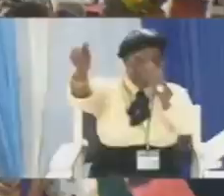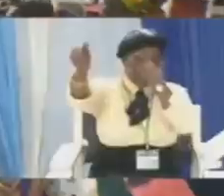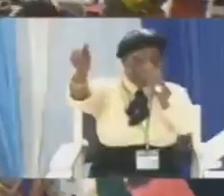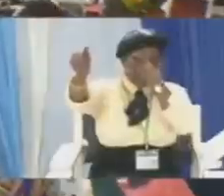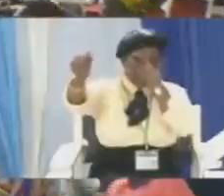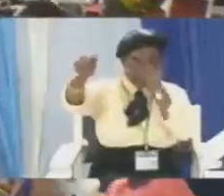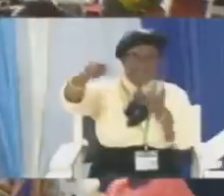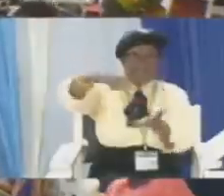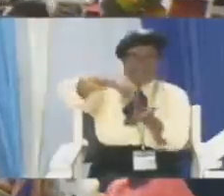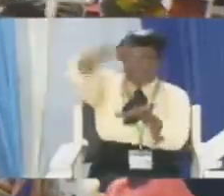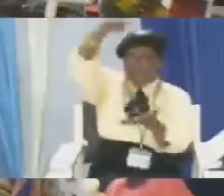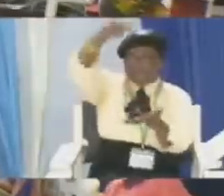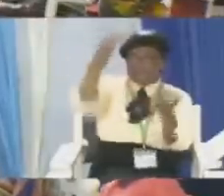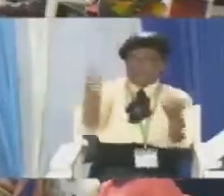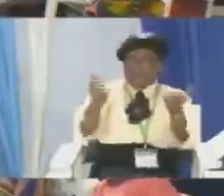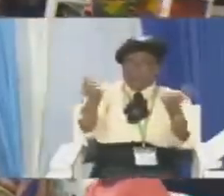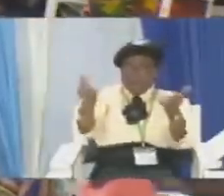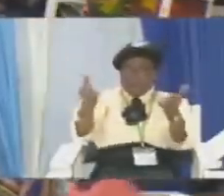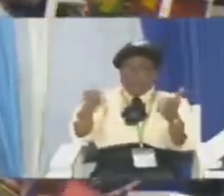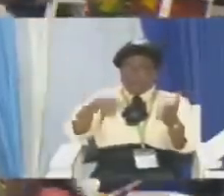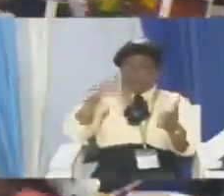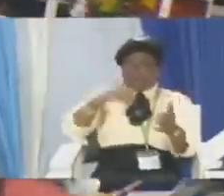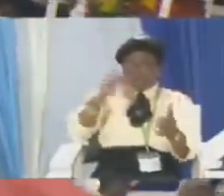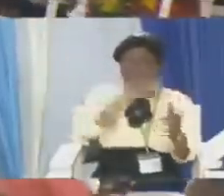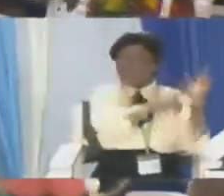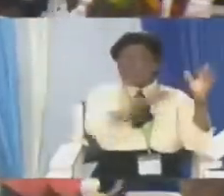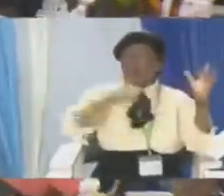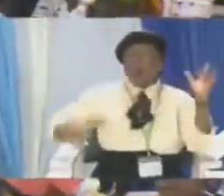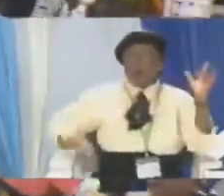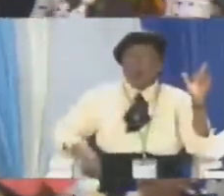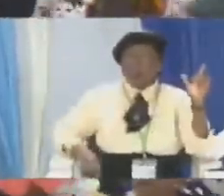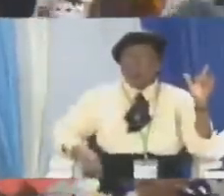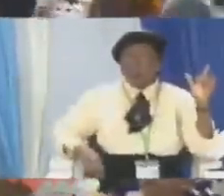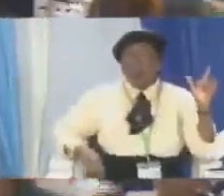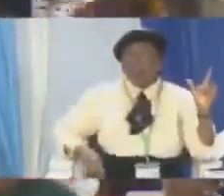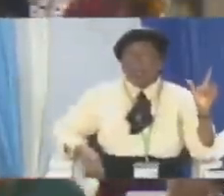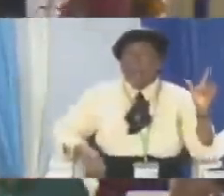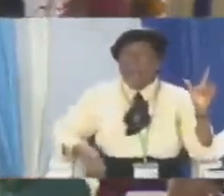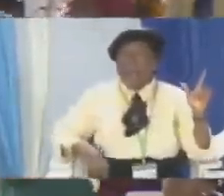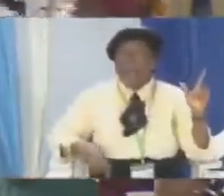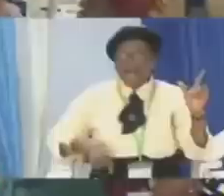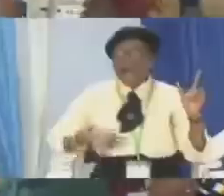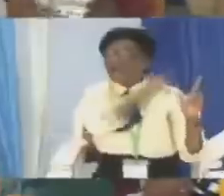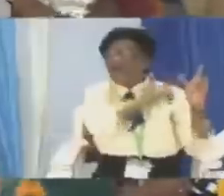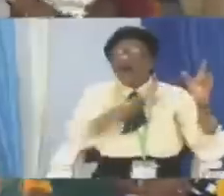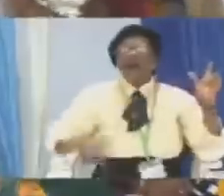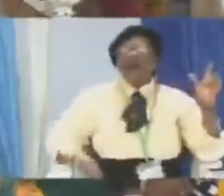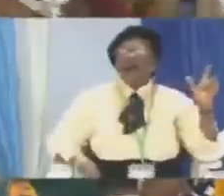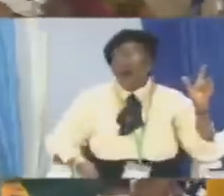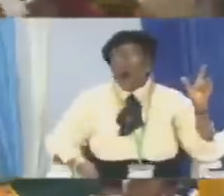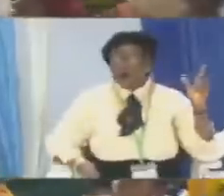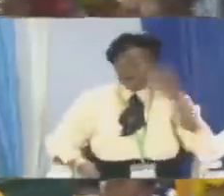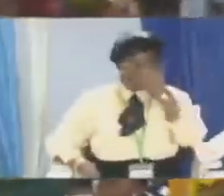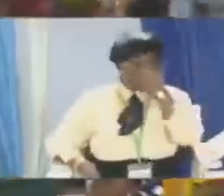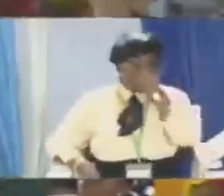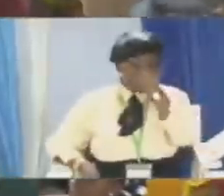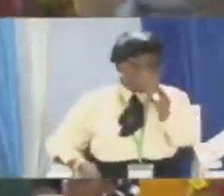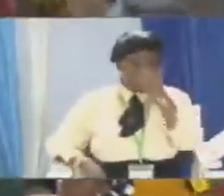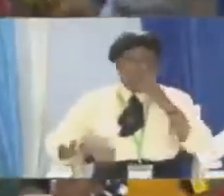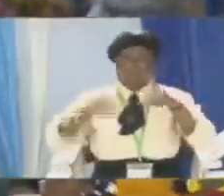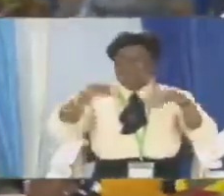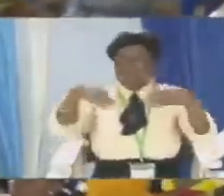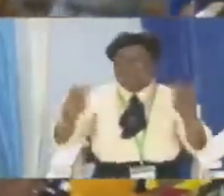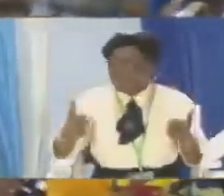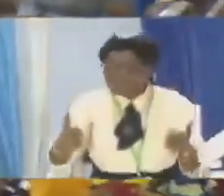Stand on your feet, everybody. Say, Lord! Say, oh Lord! Give me